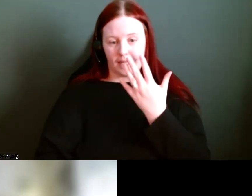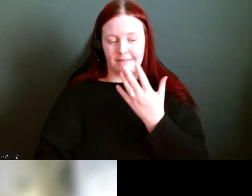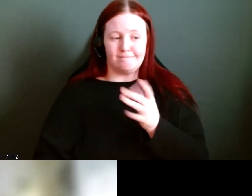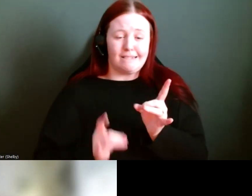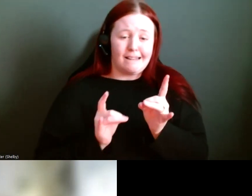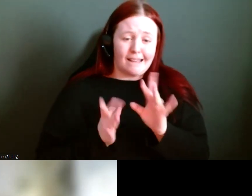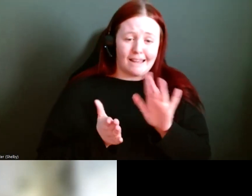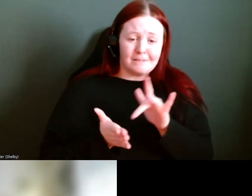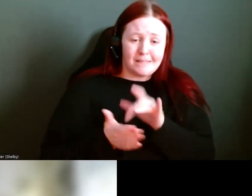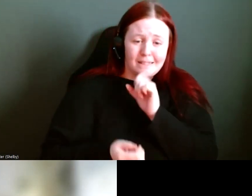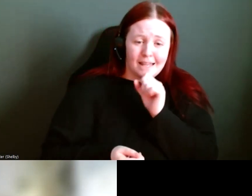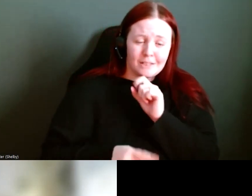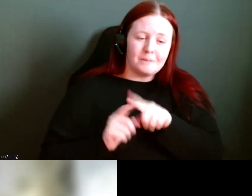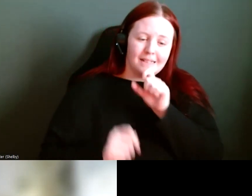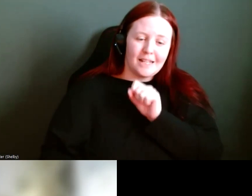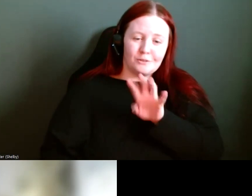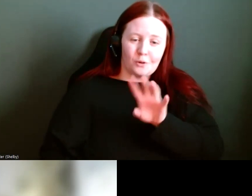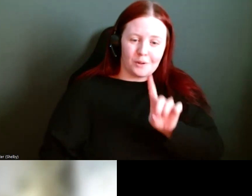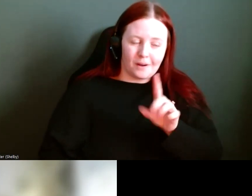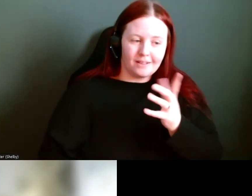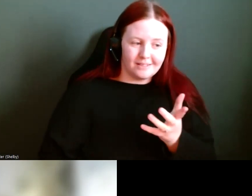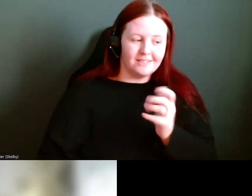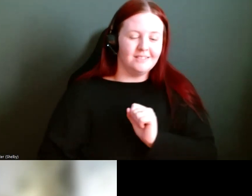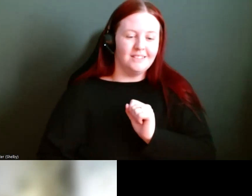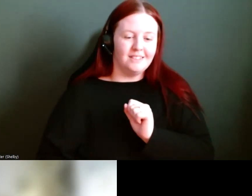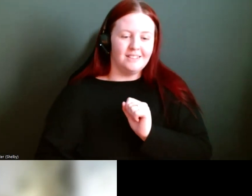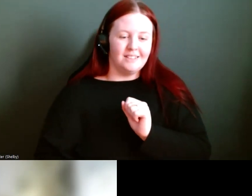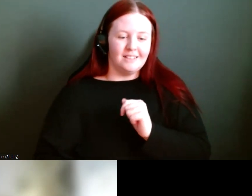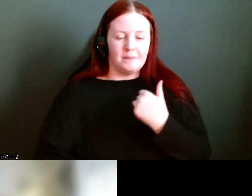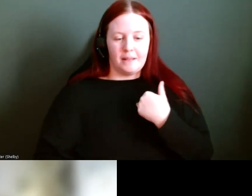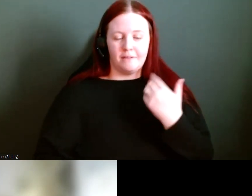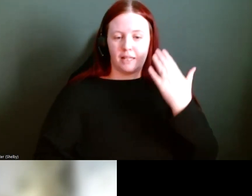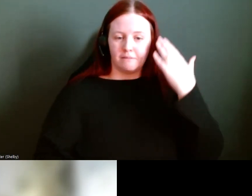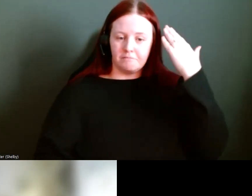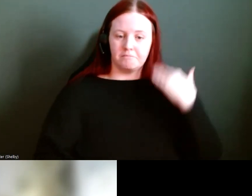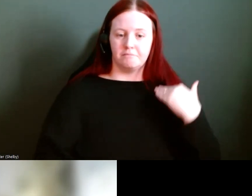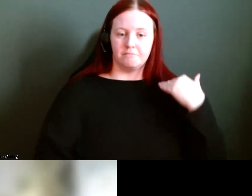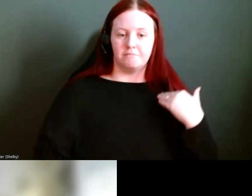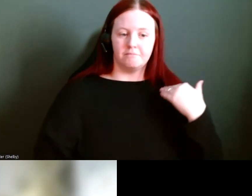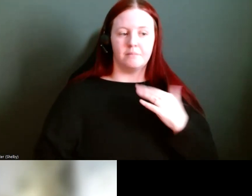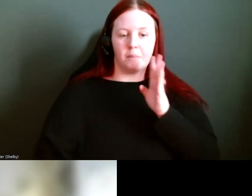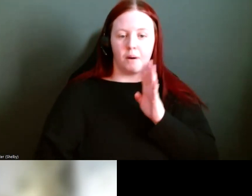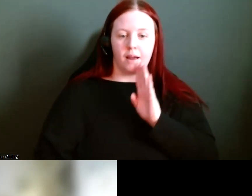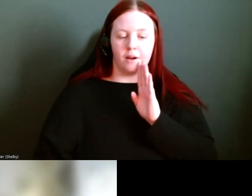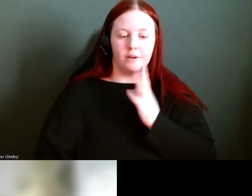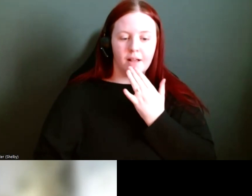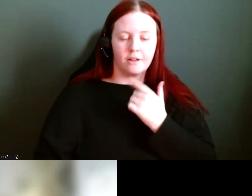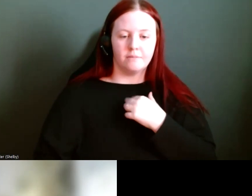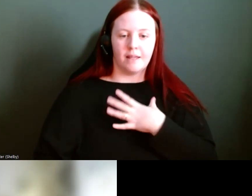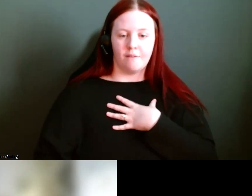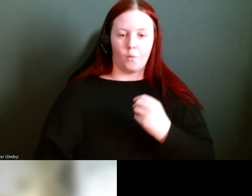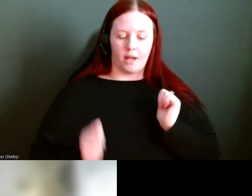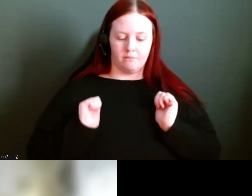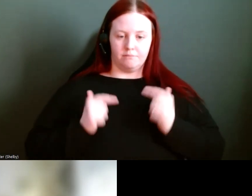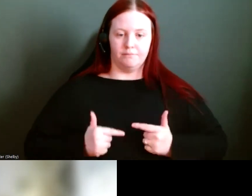but 41-year-old with about shoulder-length brown hair, and I'm wearing a white blazer and a black